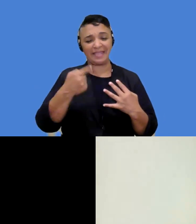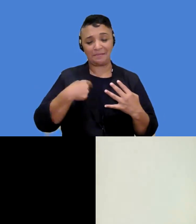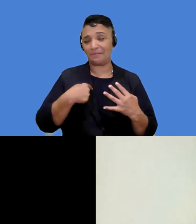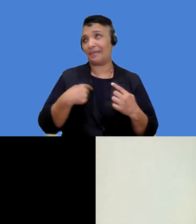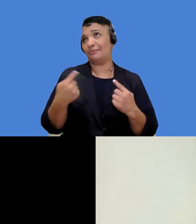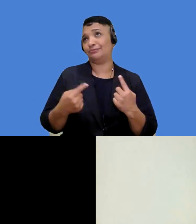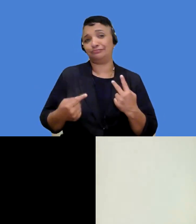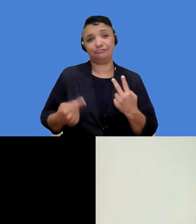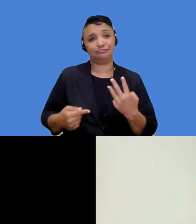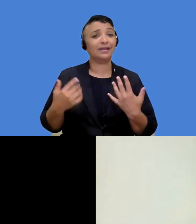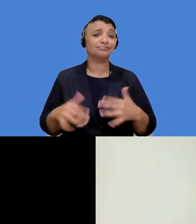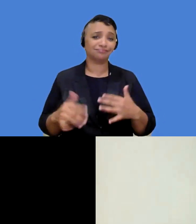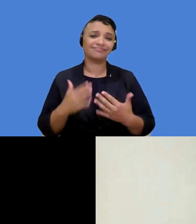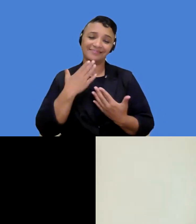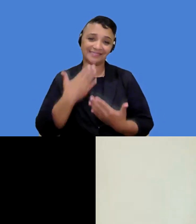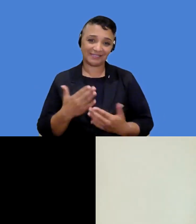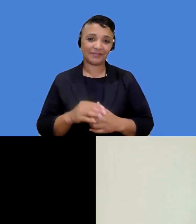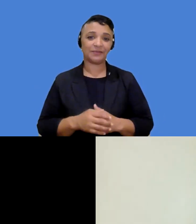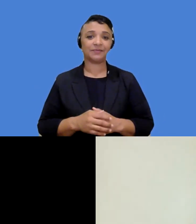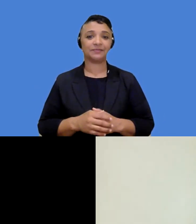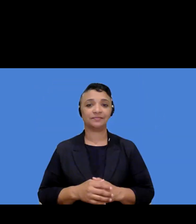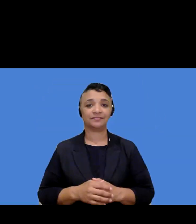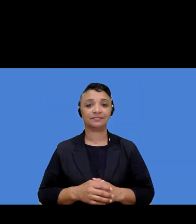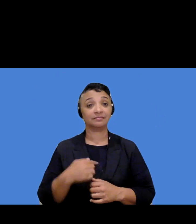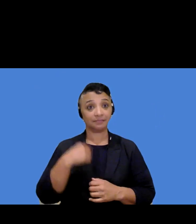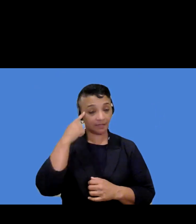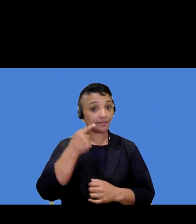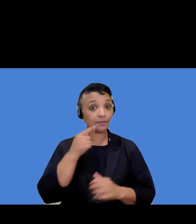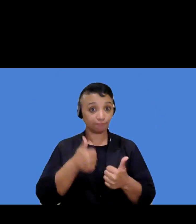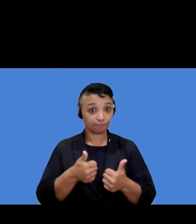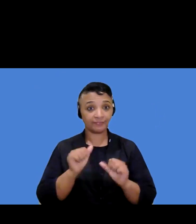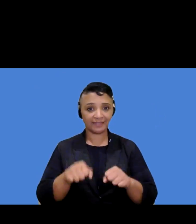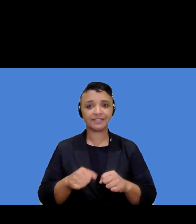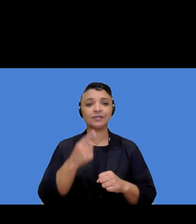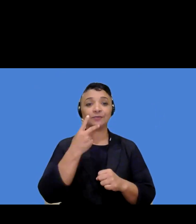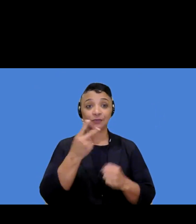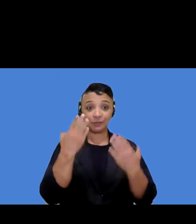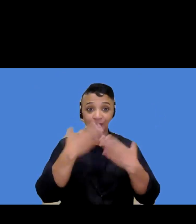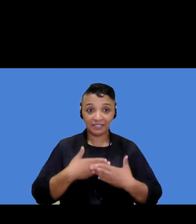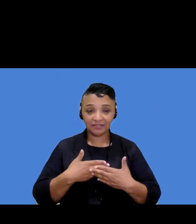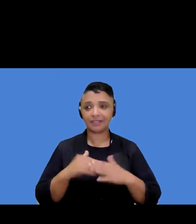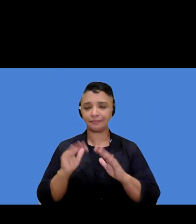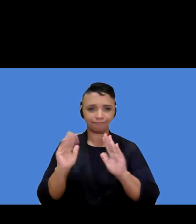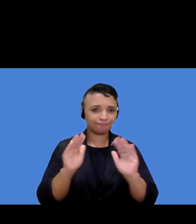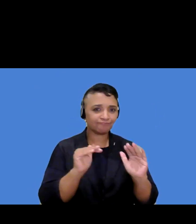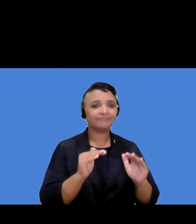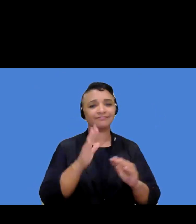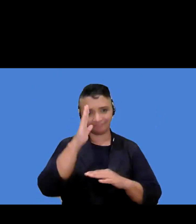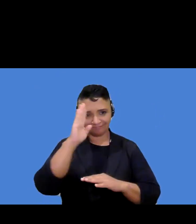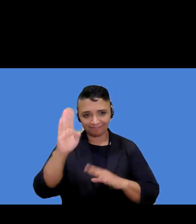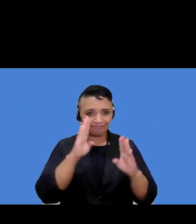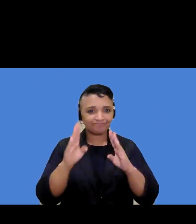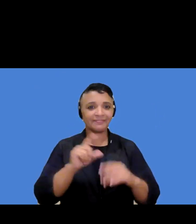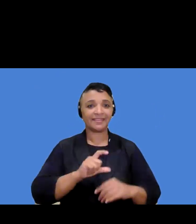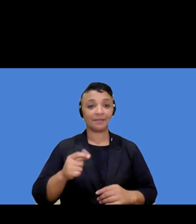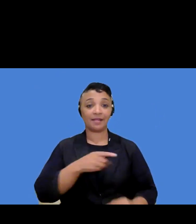introductions that you have set forth. So I think I am audible. Good evening and indigenous greetings from Nepal. I'm